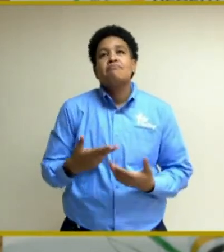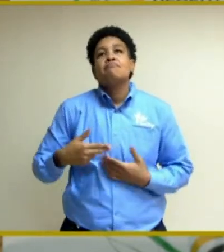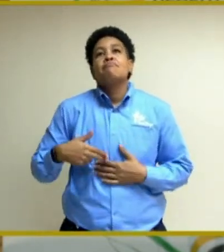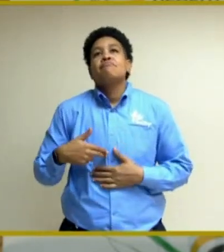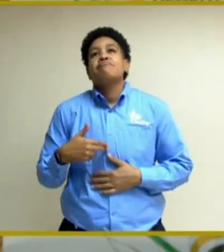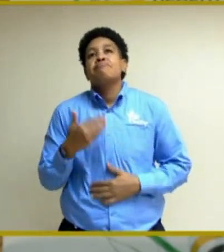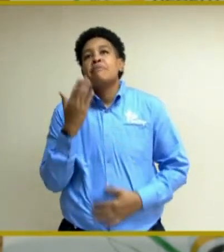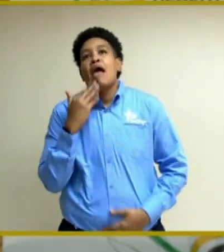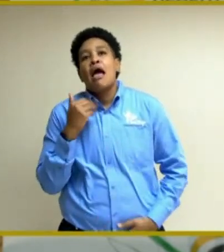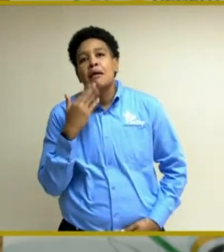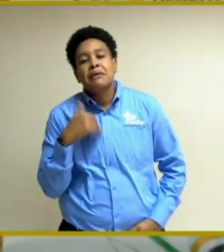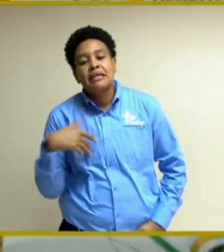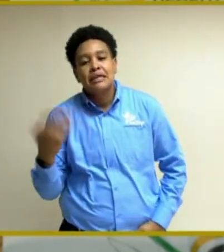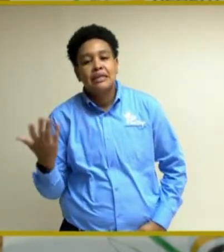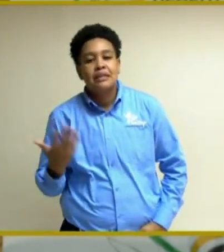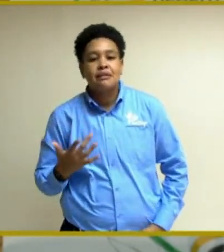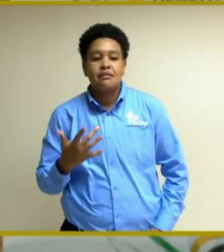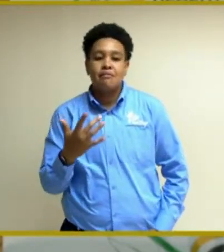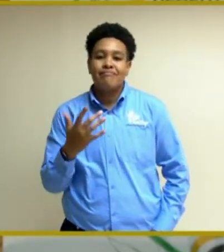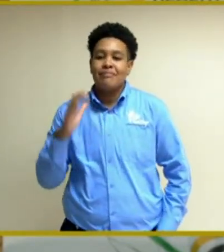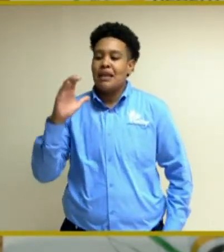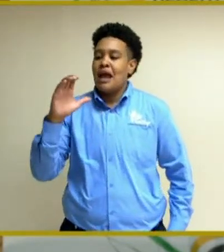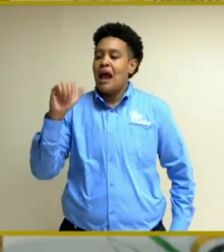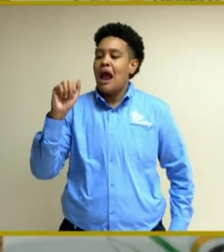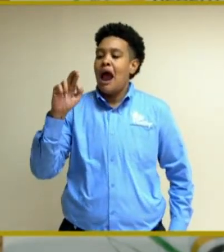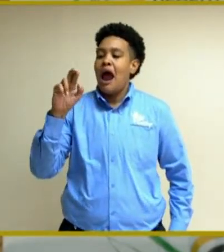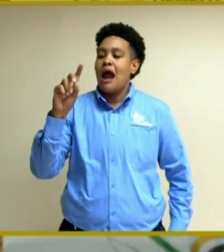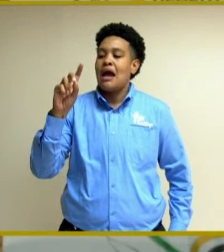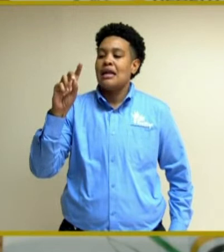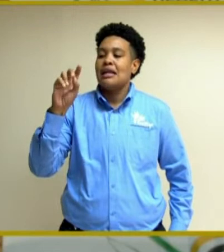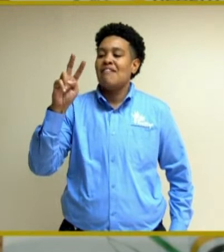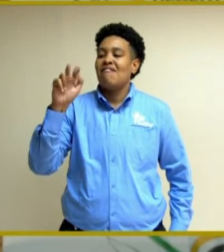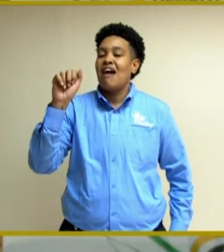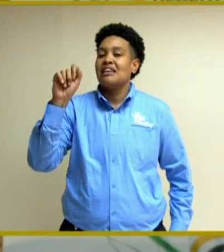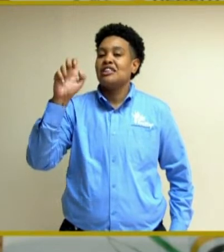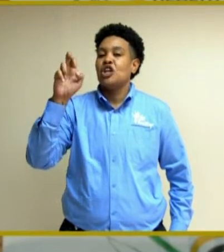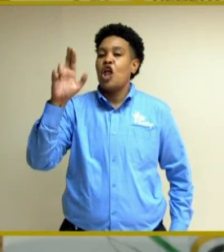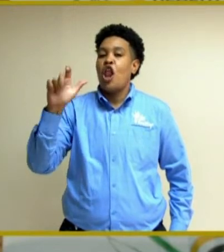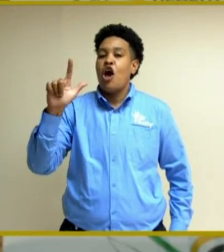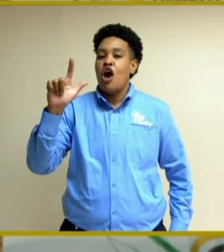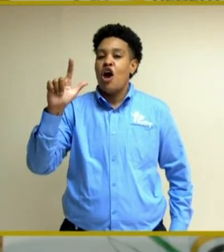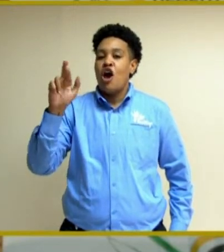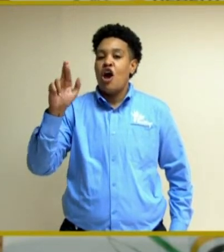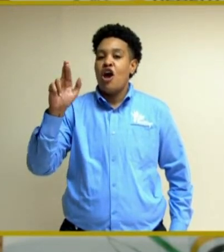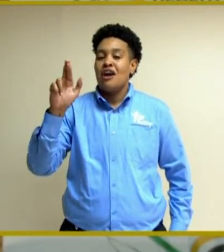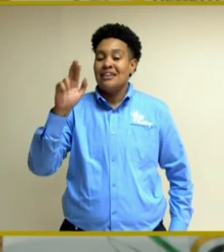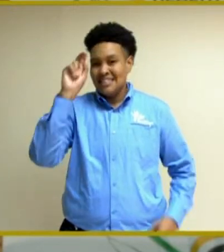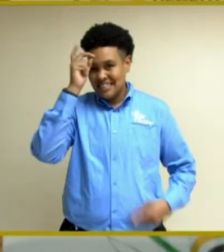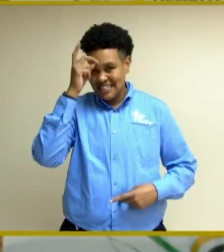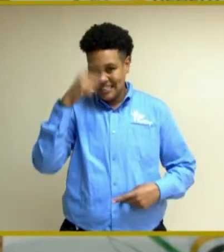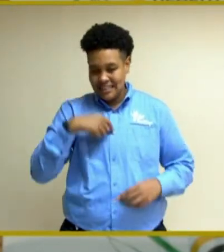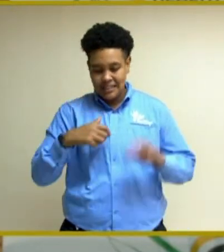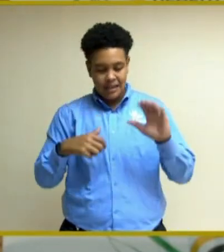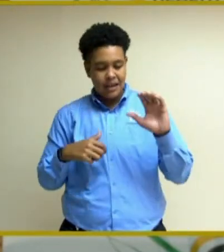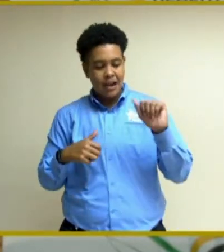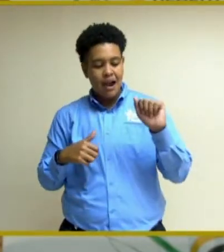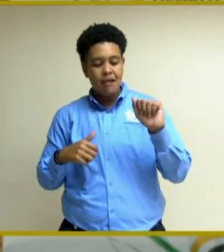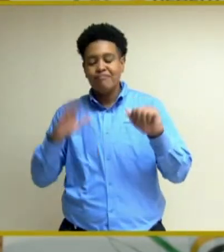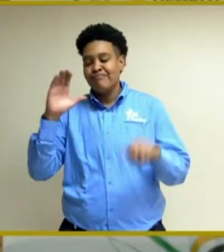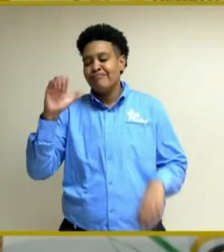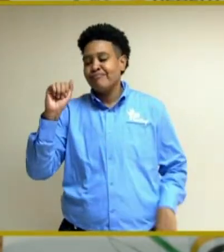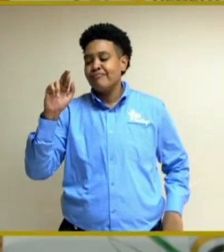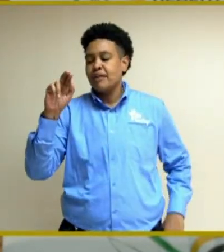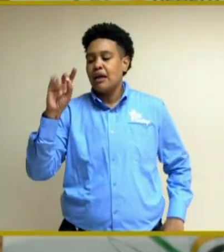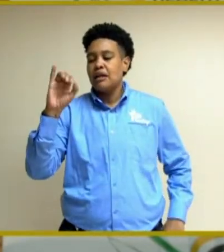cardiovascular disease, all of these have contributed to weakening your immune system and